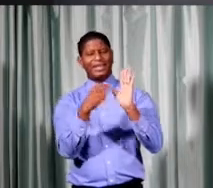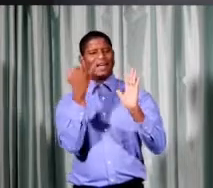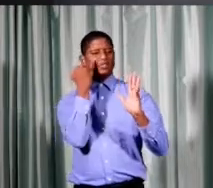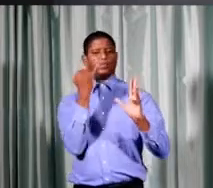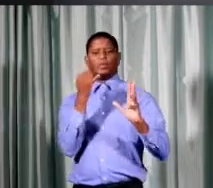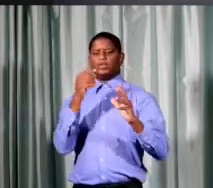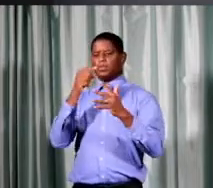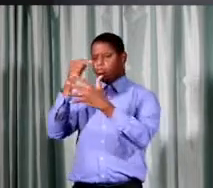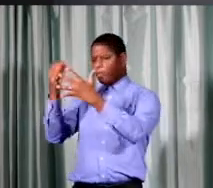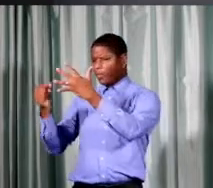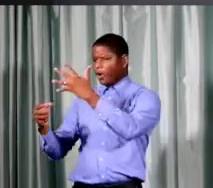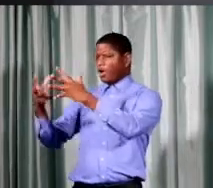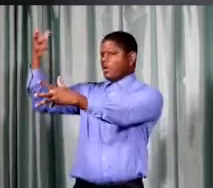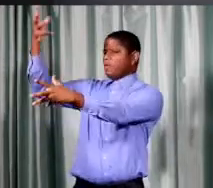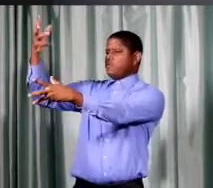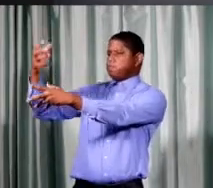accounts.